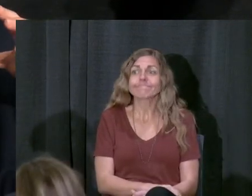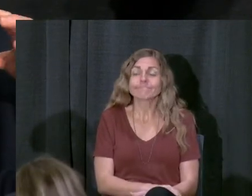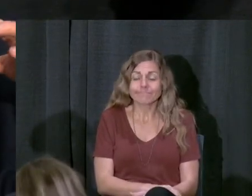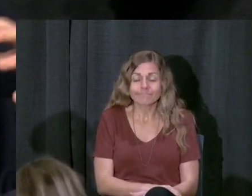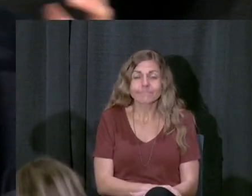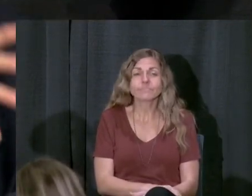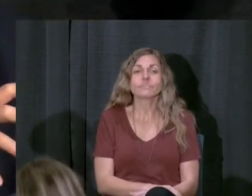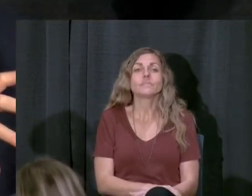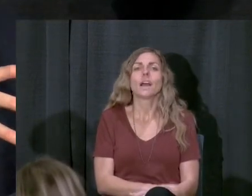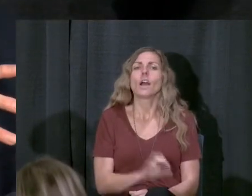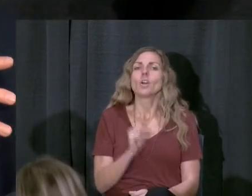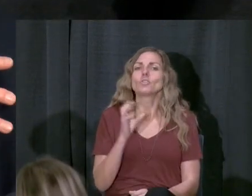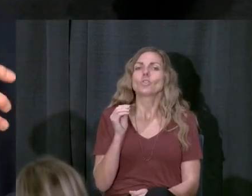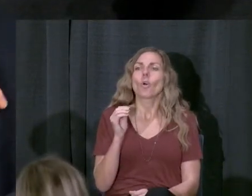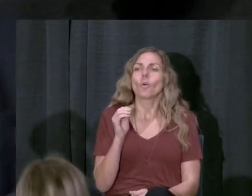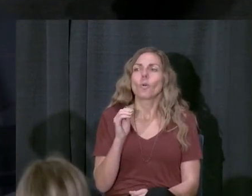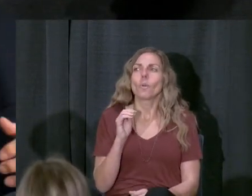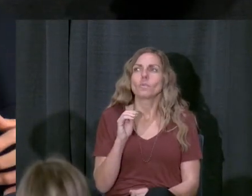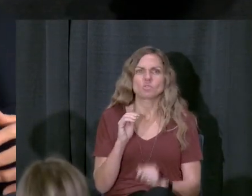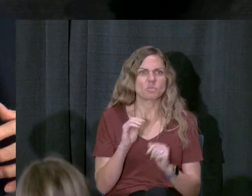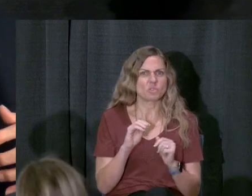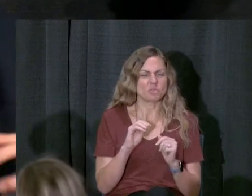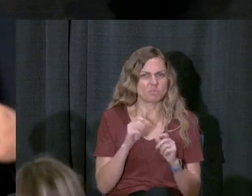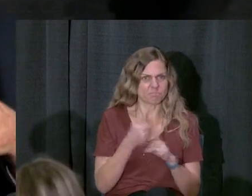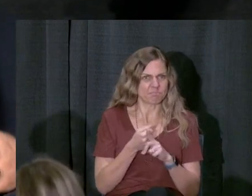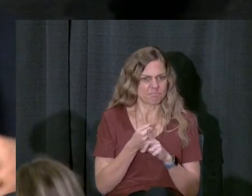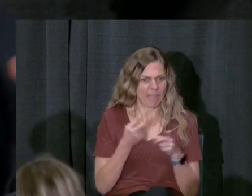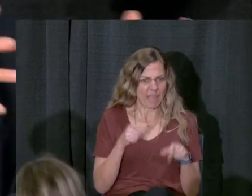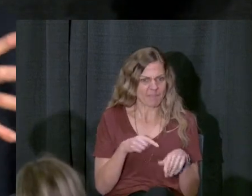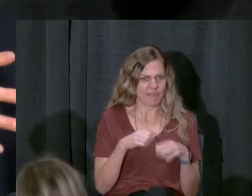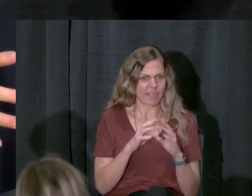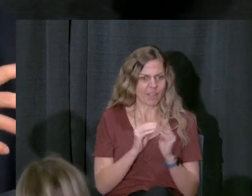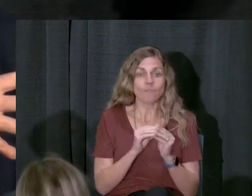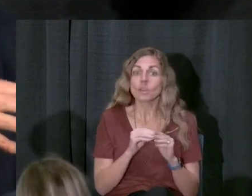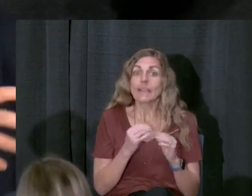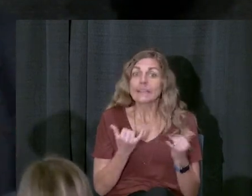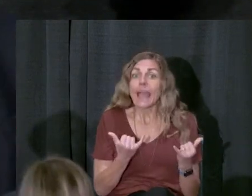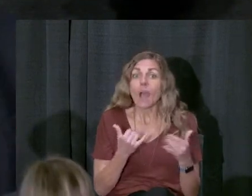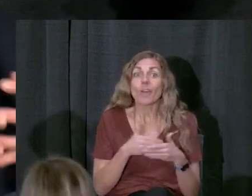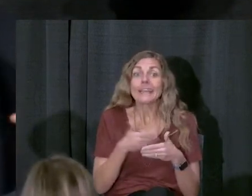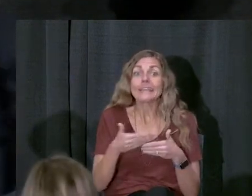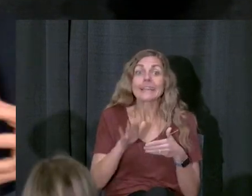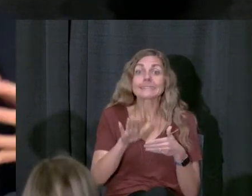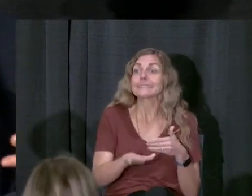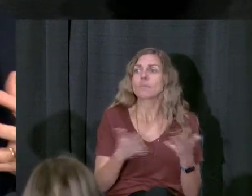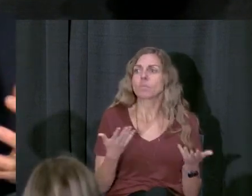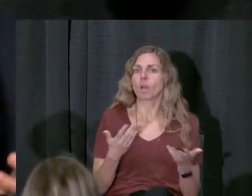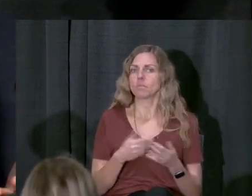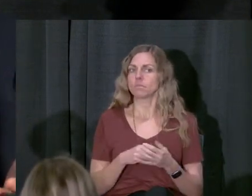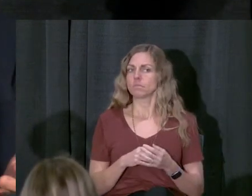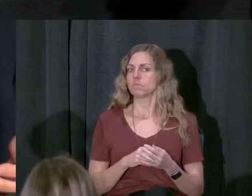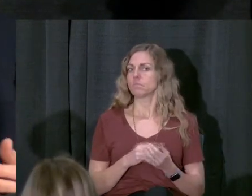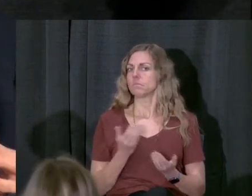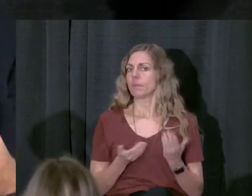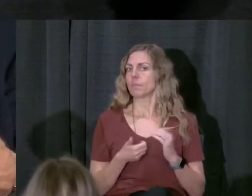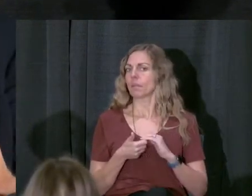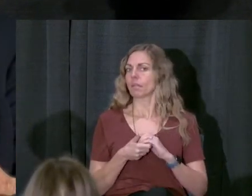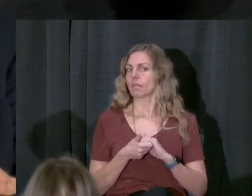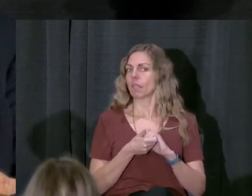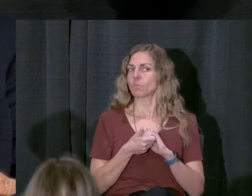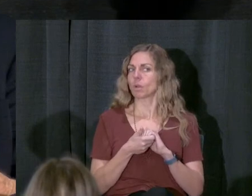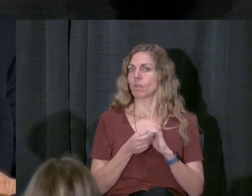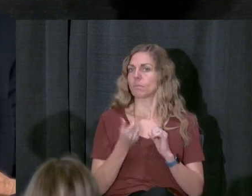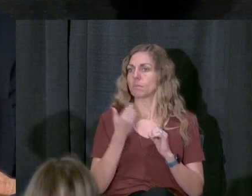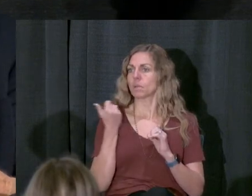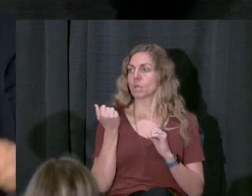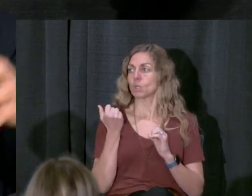So you find that at the conference, and that now we, you know, the next step might be to kind of maybe collaborate a little bit better and work